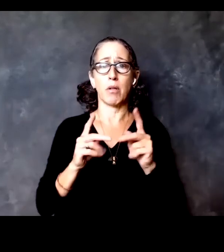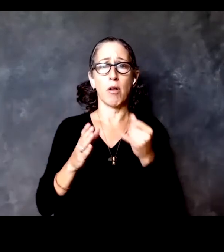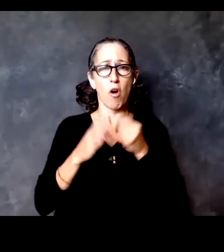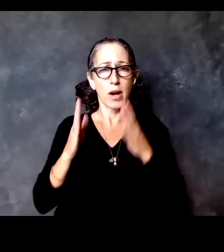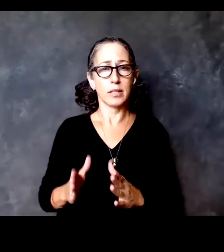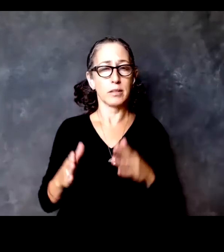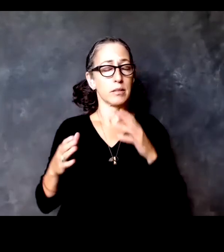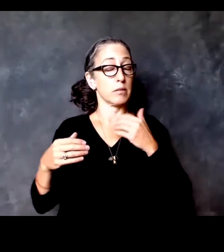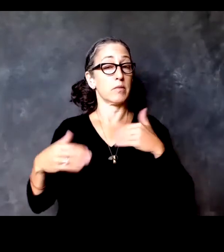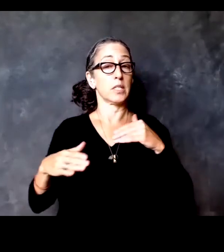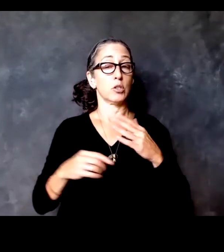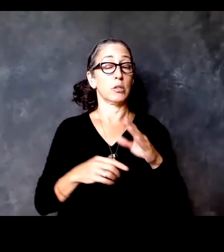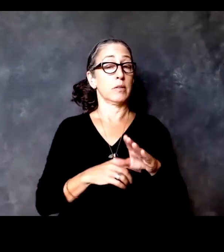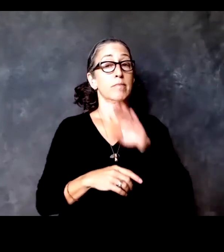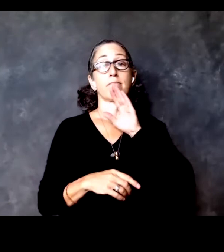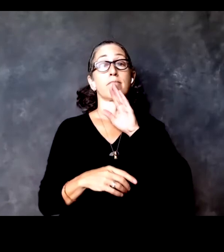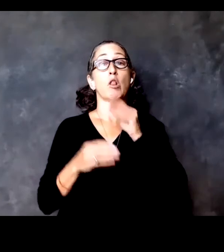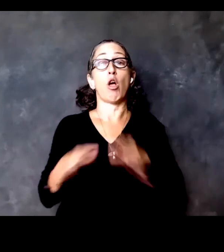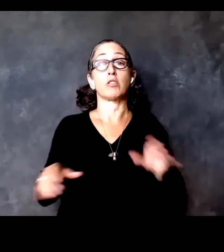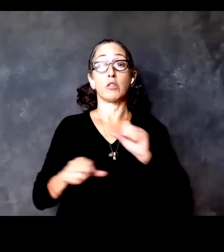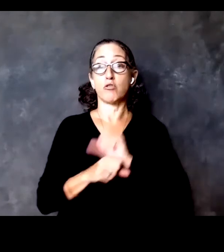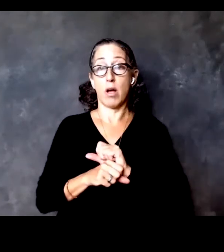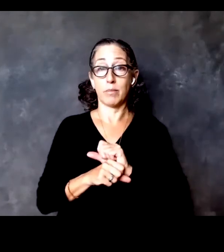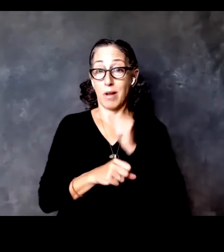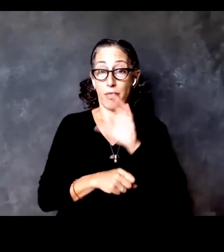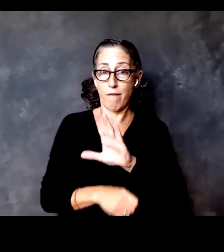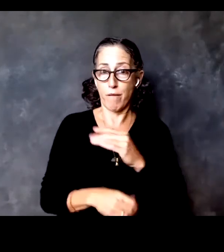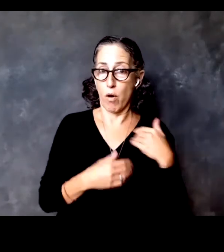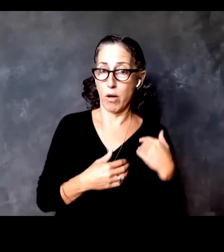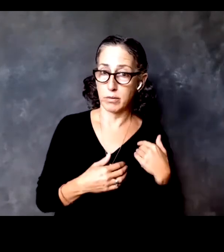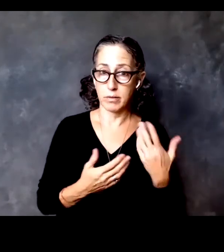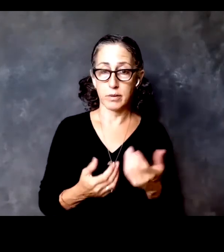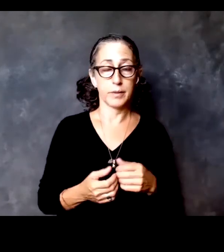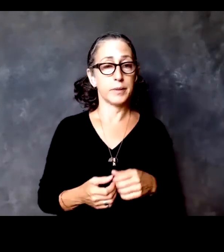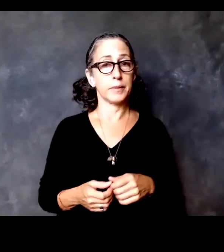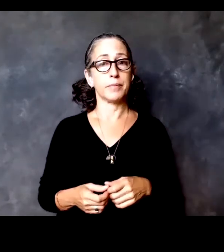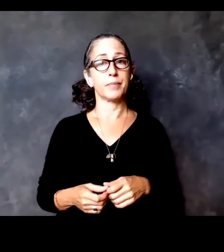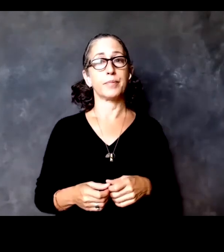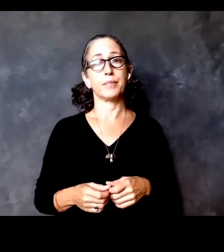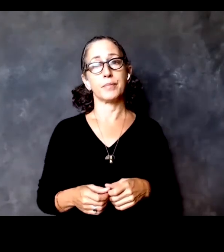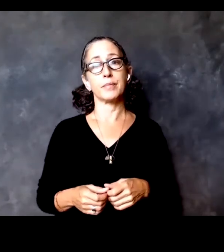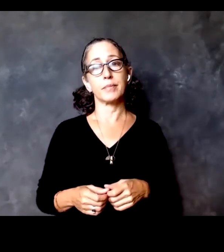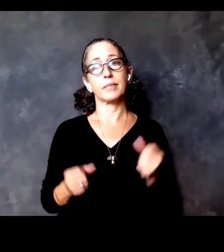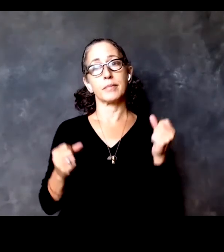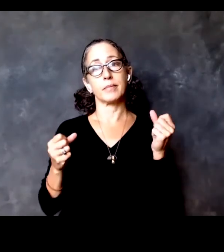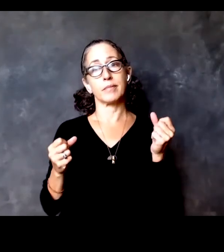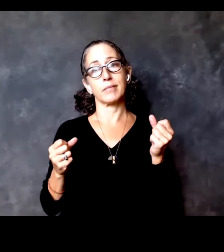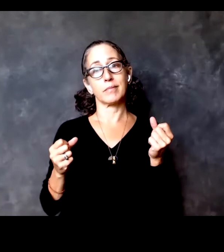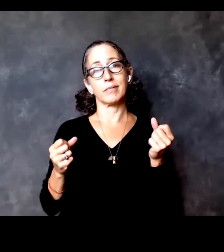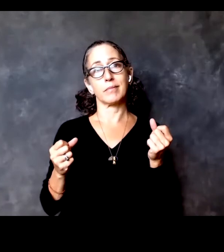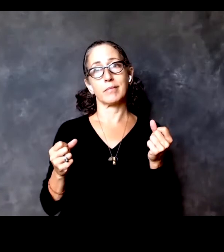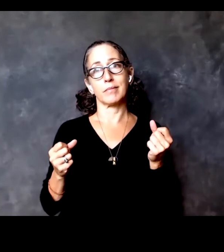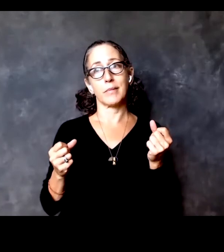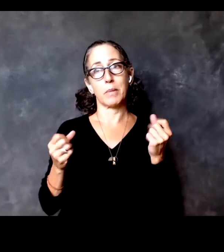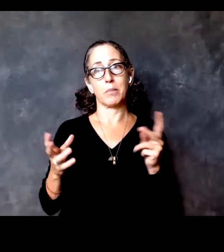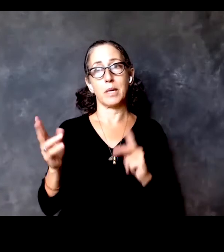who have lost their jobs through no fault of their own and are facing, just experience the